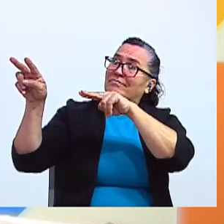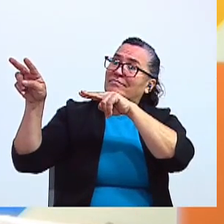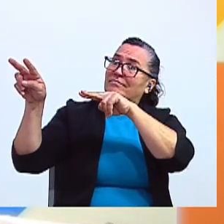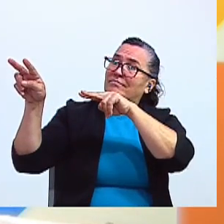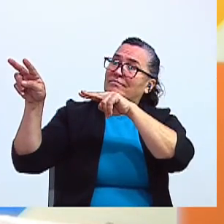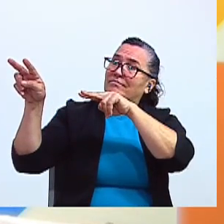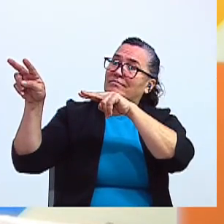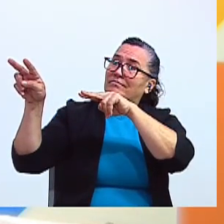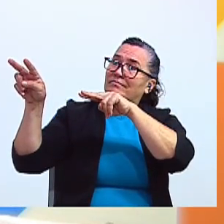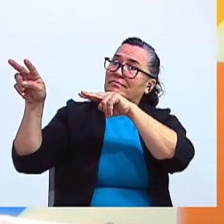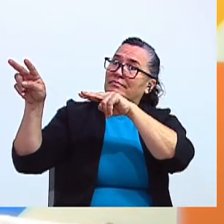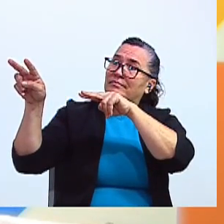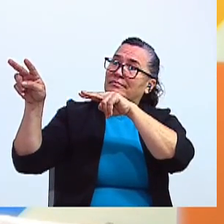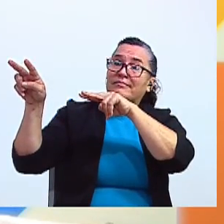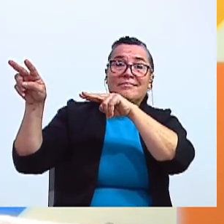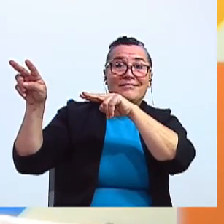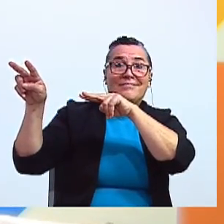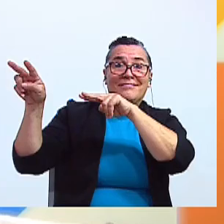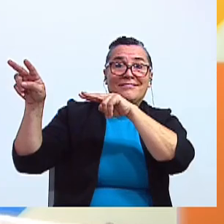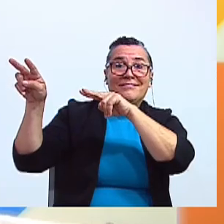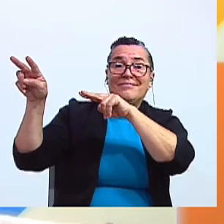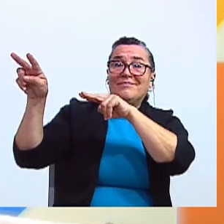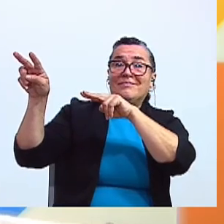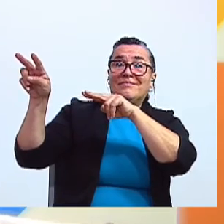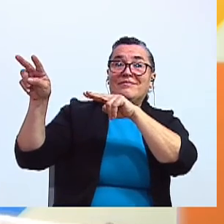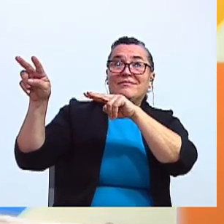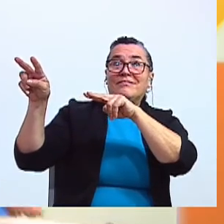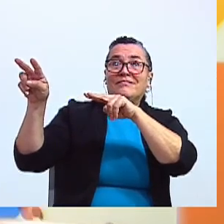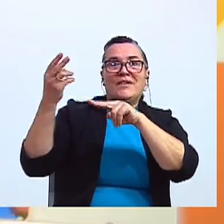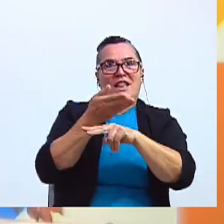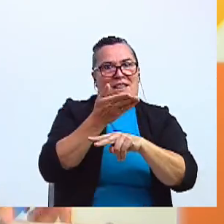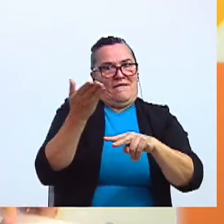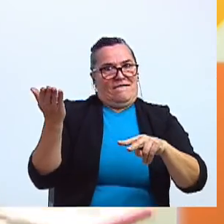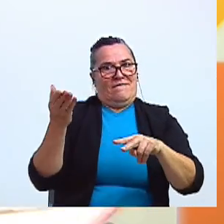Just a second, top quality. Device.